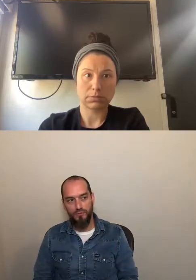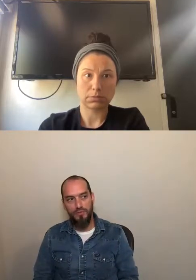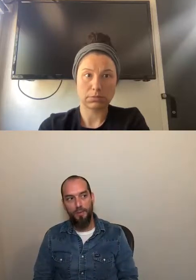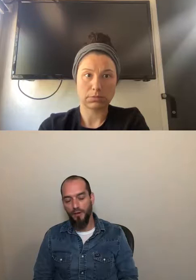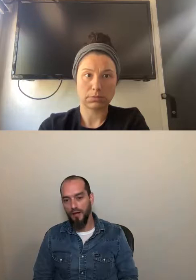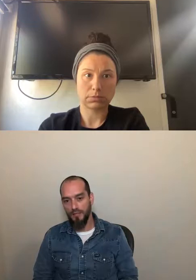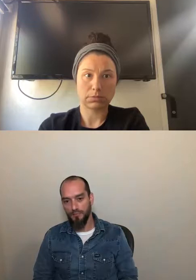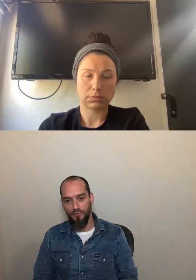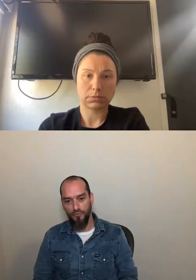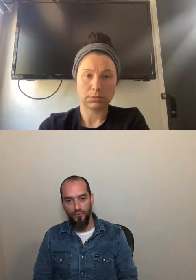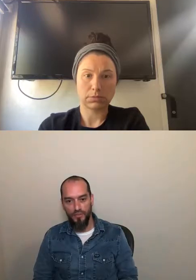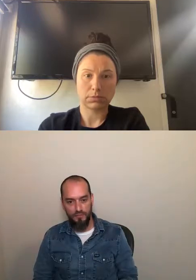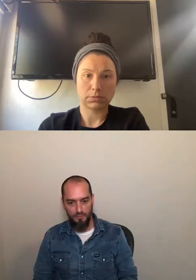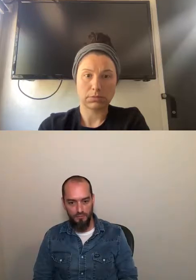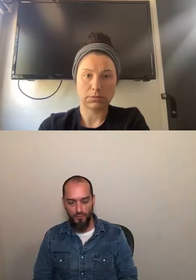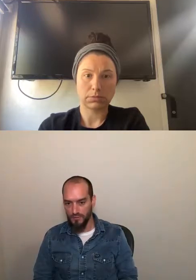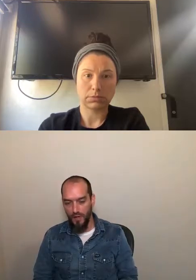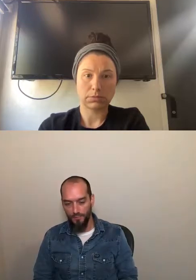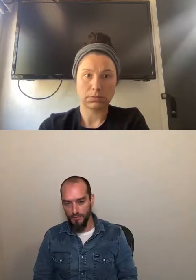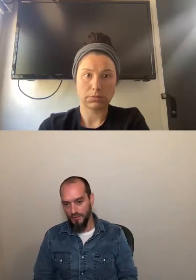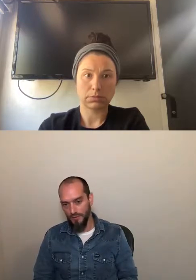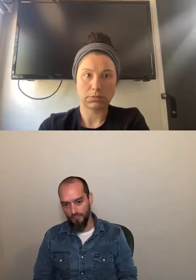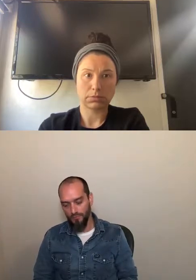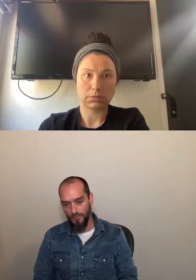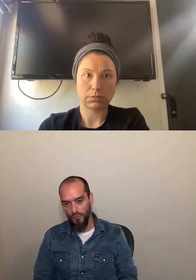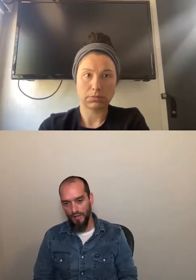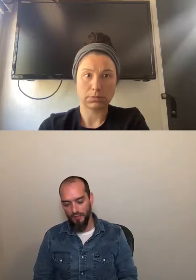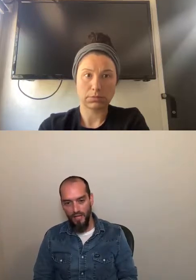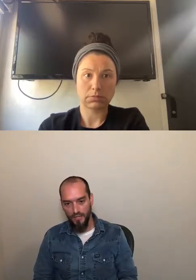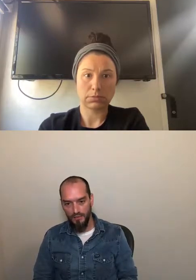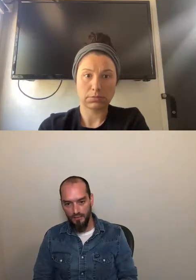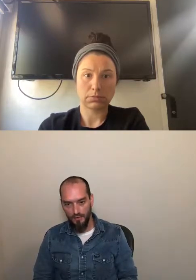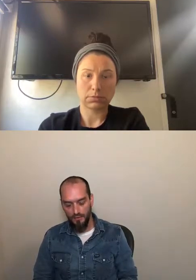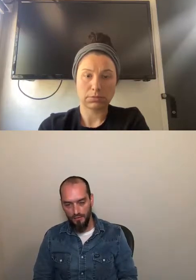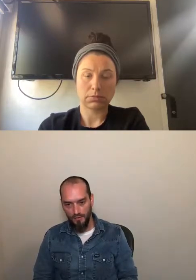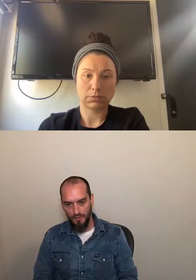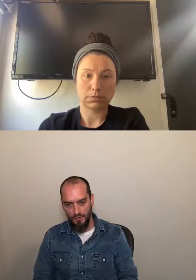have to stop us before this will stop, is the way I look at it.